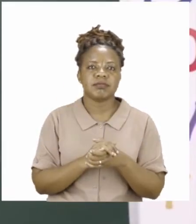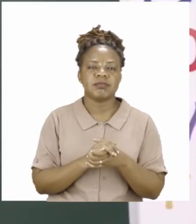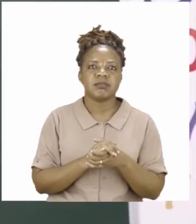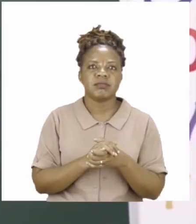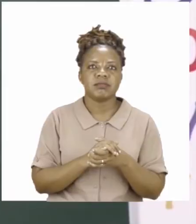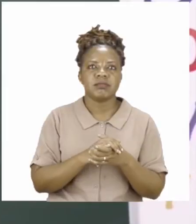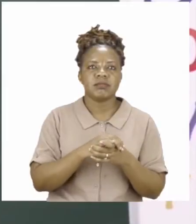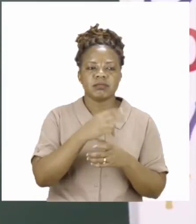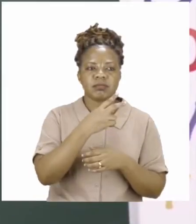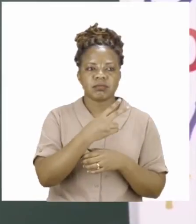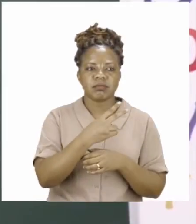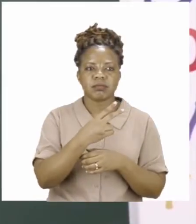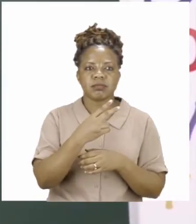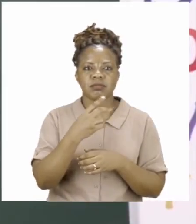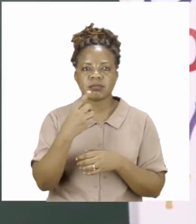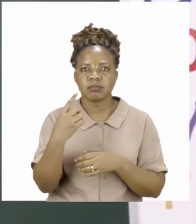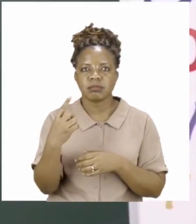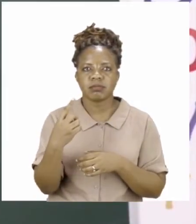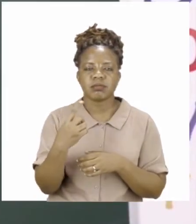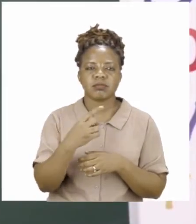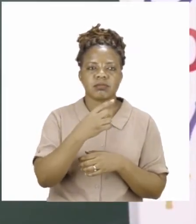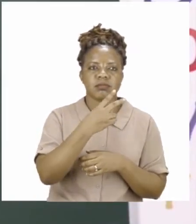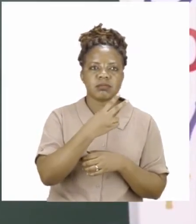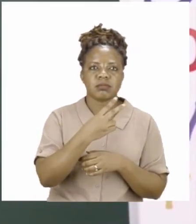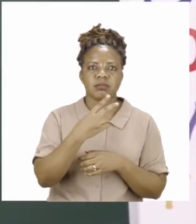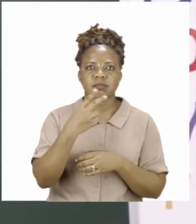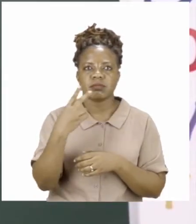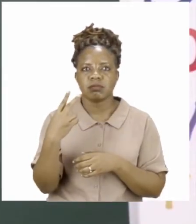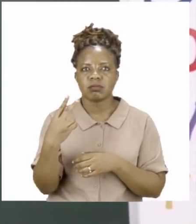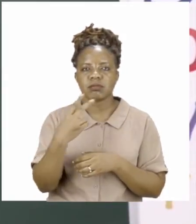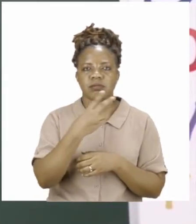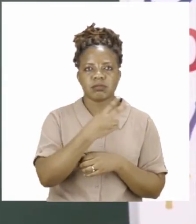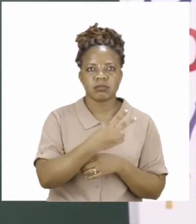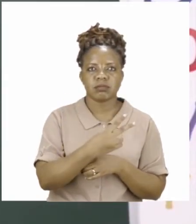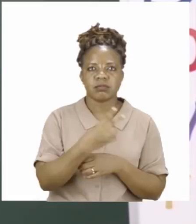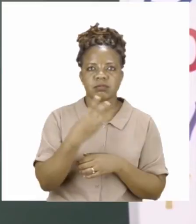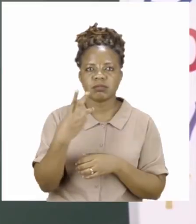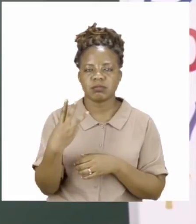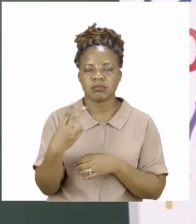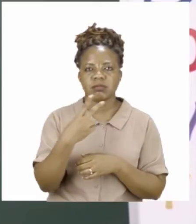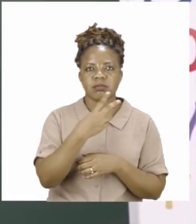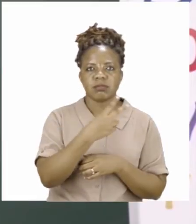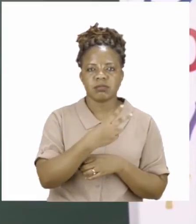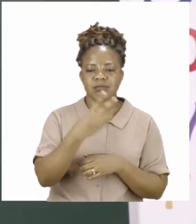on. 21, 22, 23,